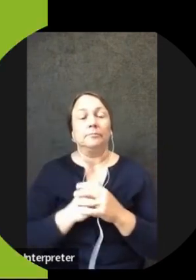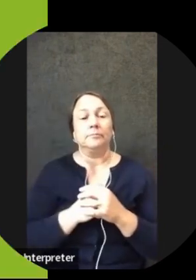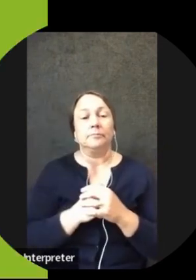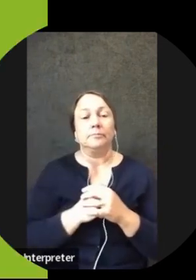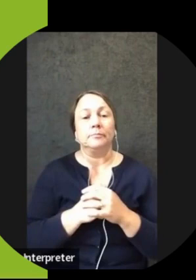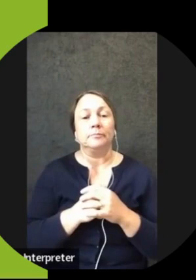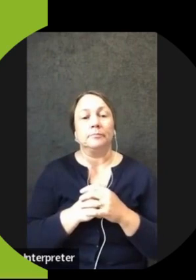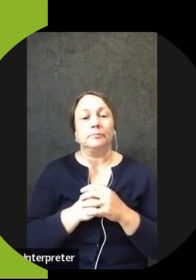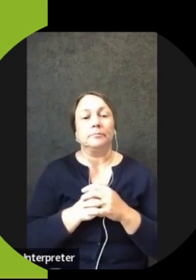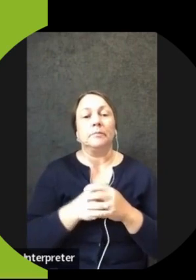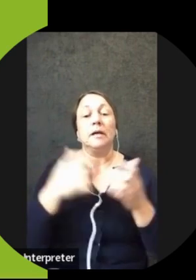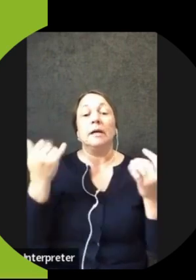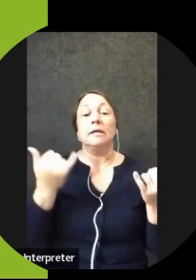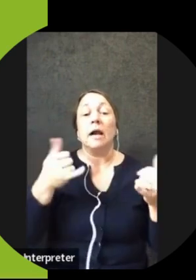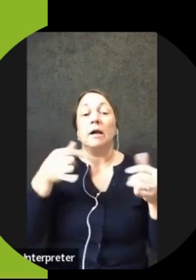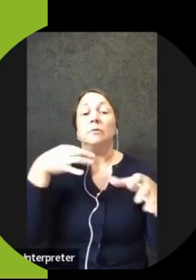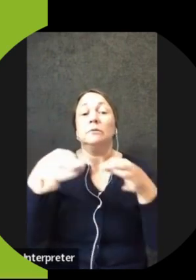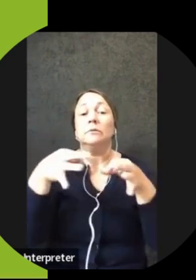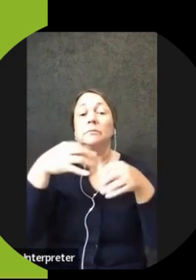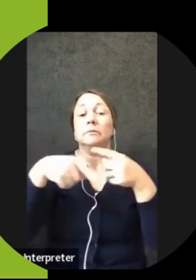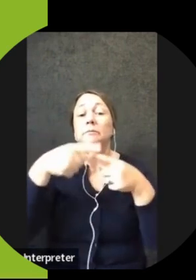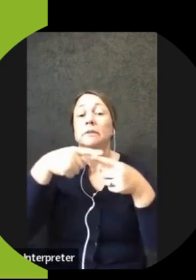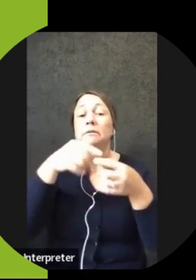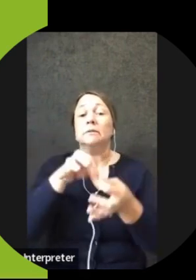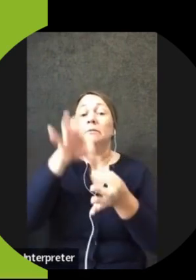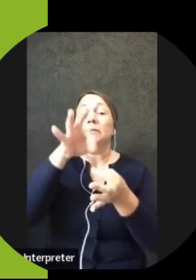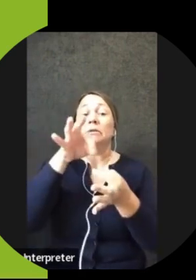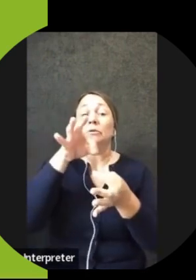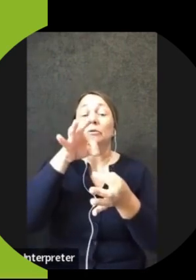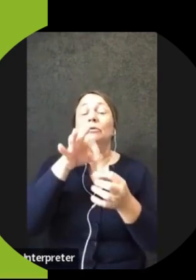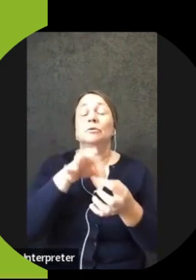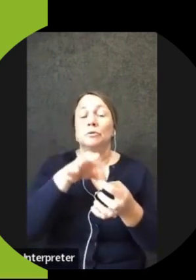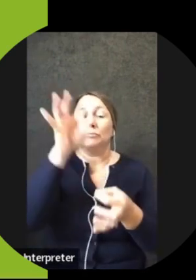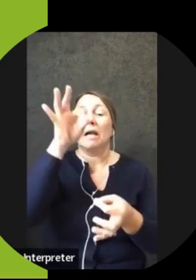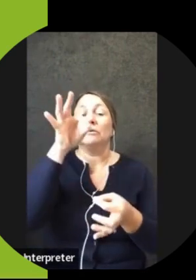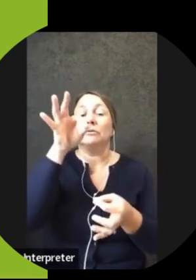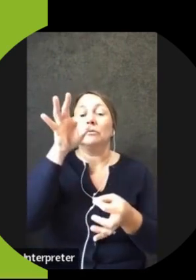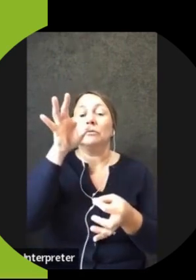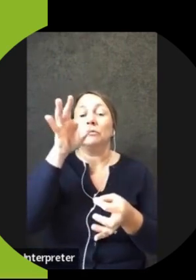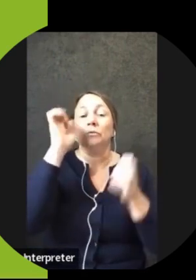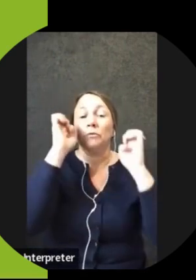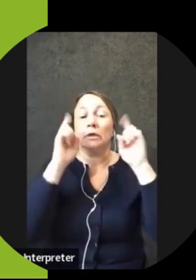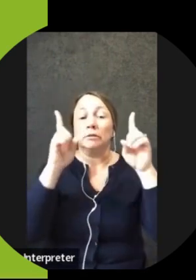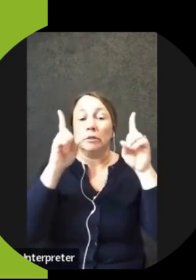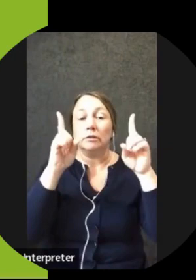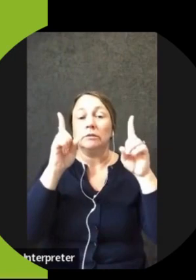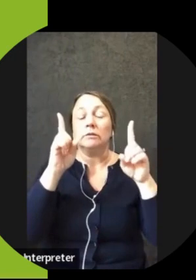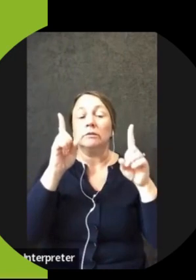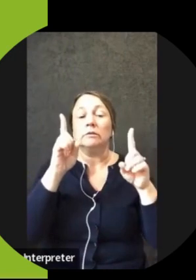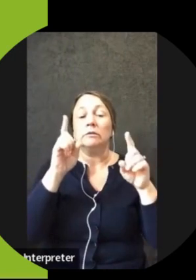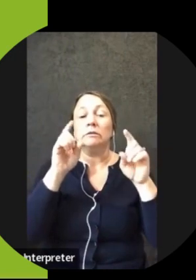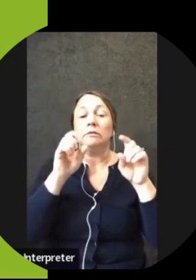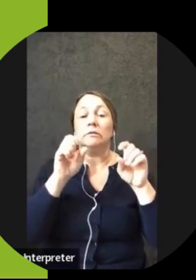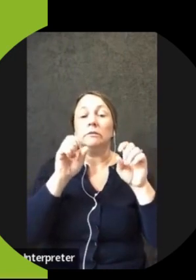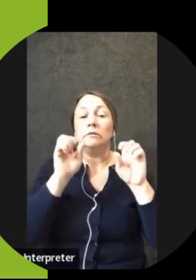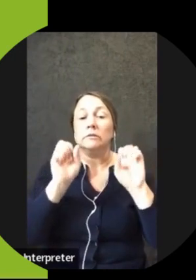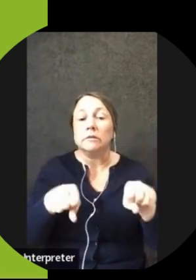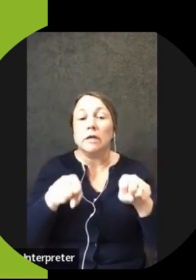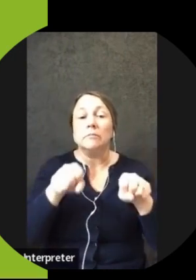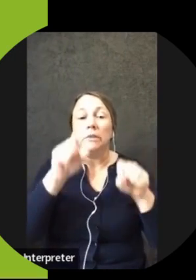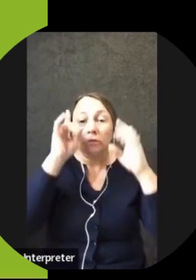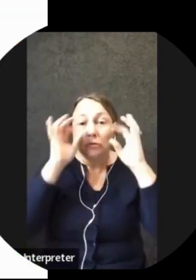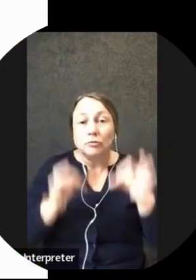Now I'm going to talk a little bit about special education eligibility determination and what that process looks like.